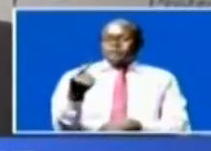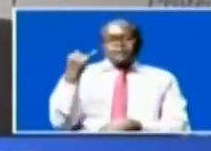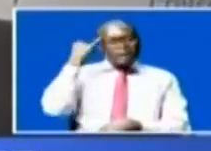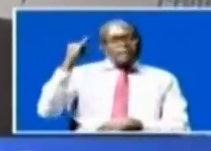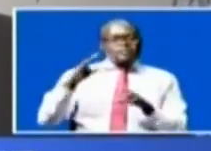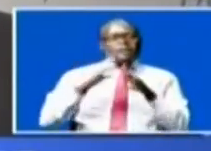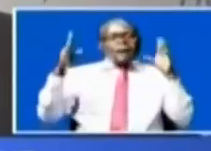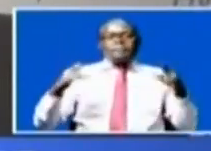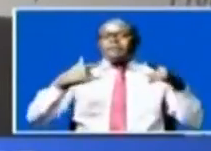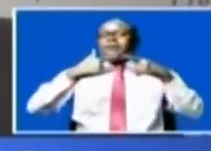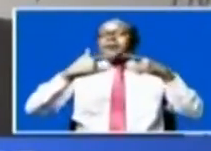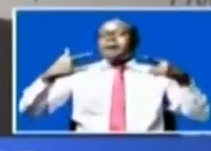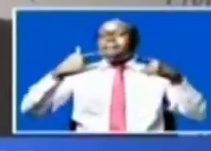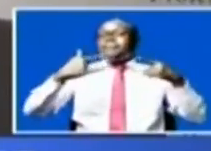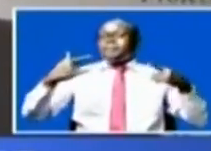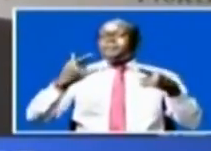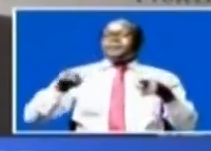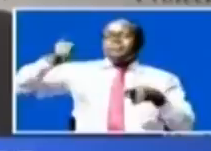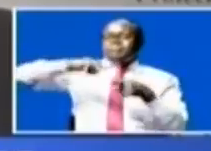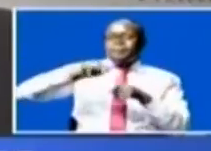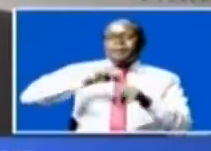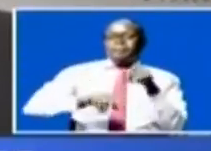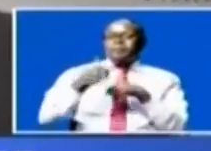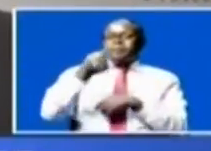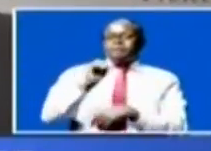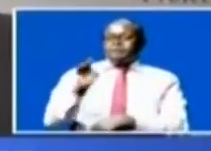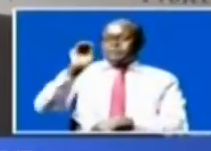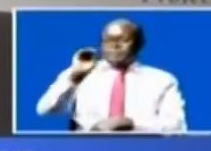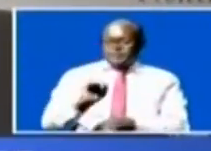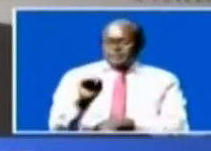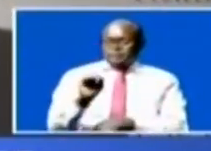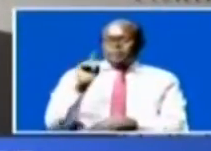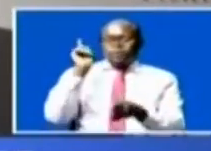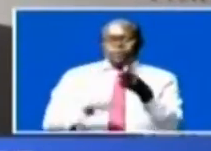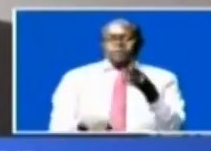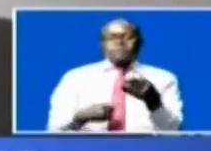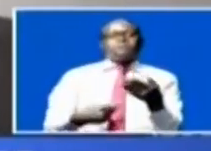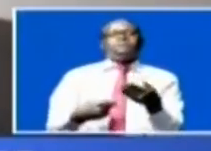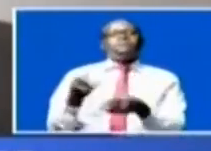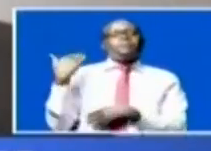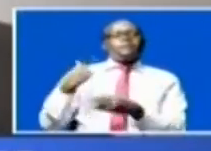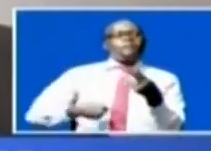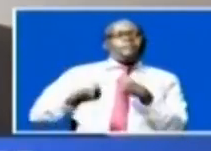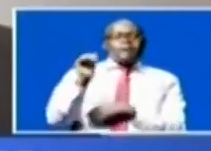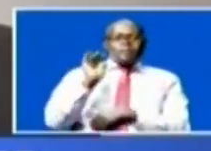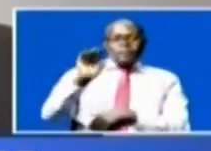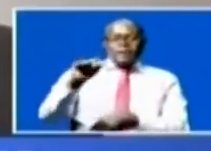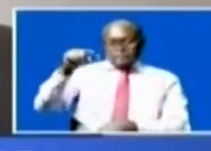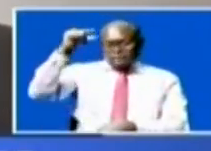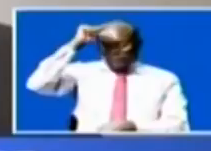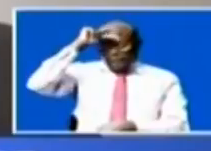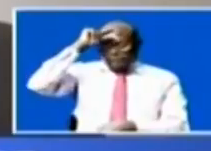gap, an increase of about 50% over and above what he has been buying at. We are calling upon the